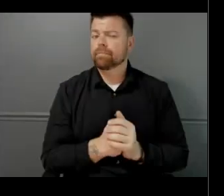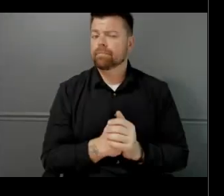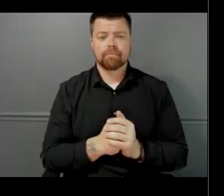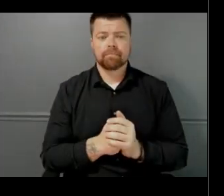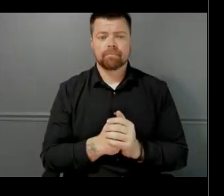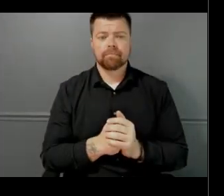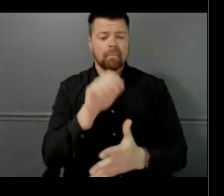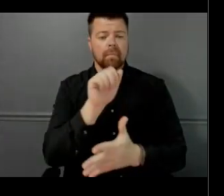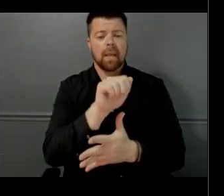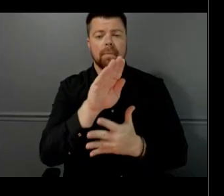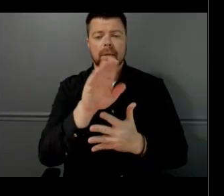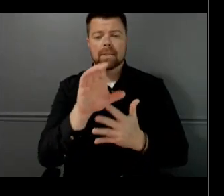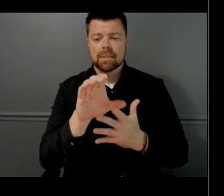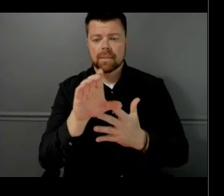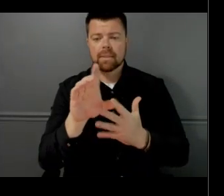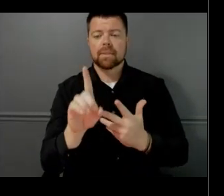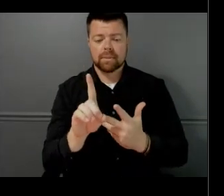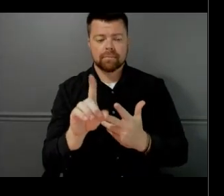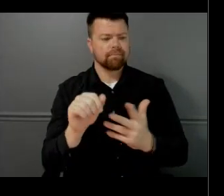First option, only 1.